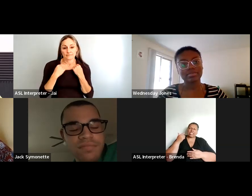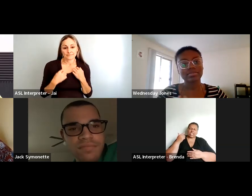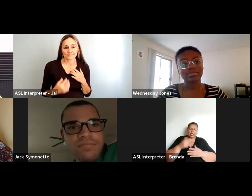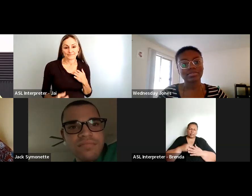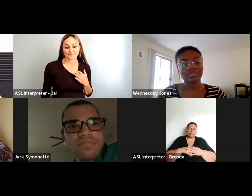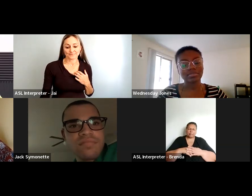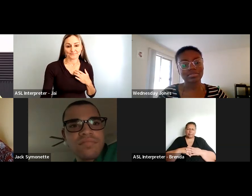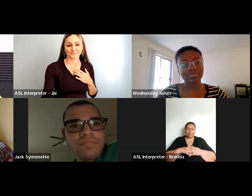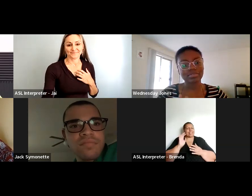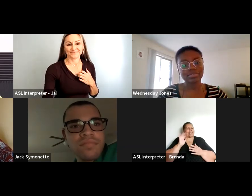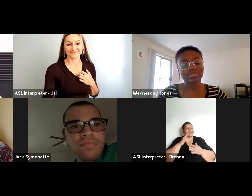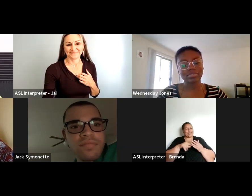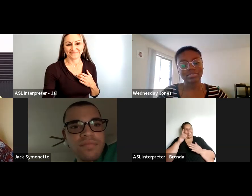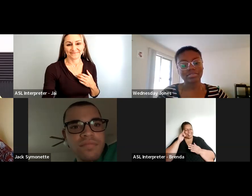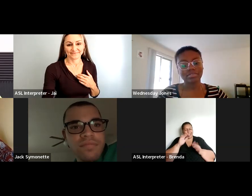Okay, awesome.